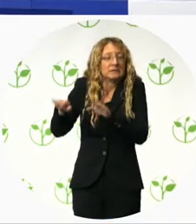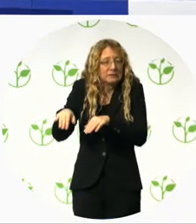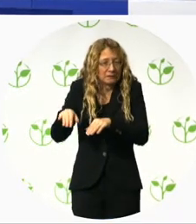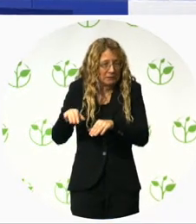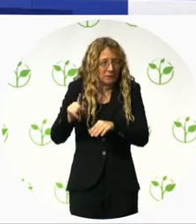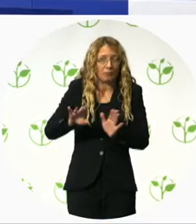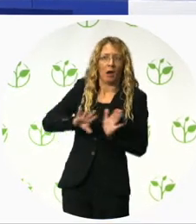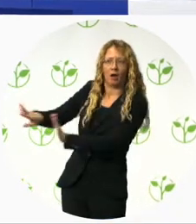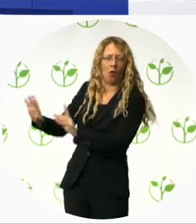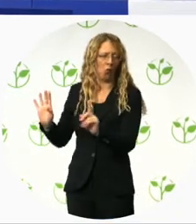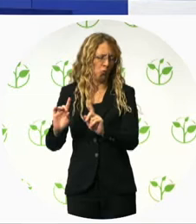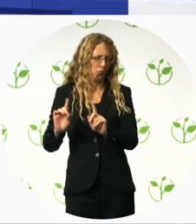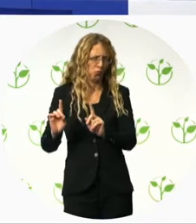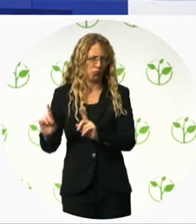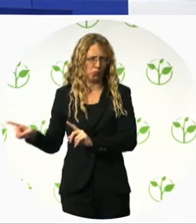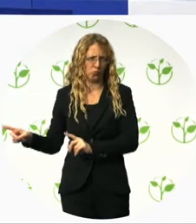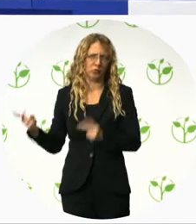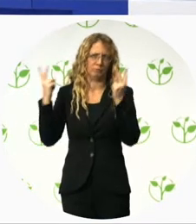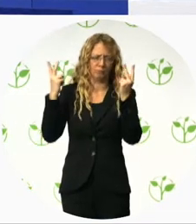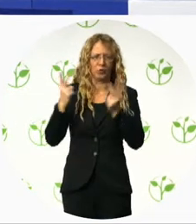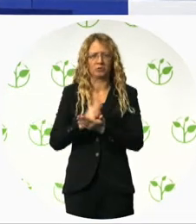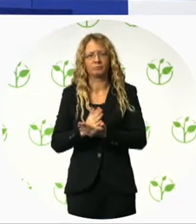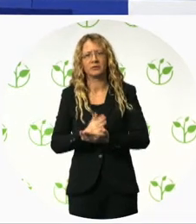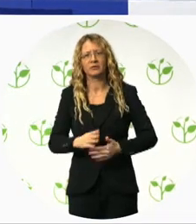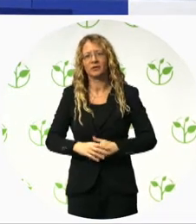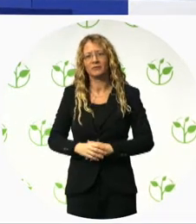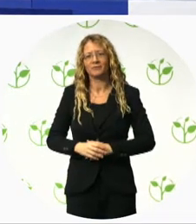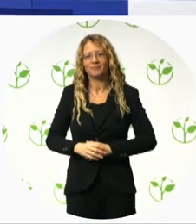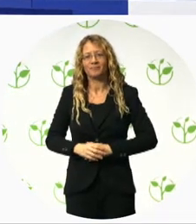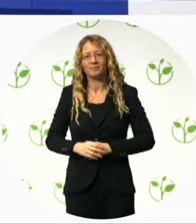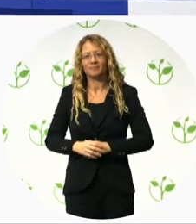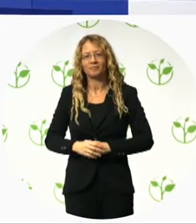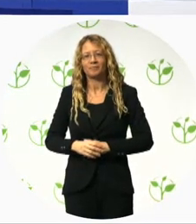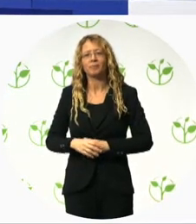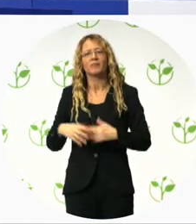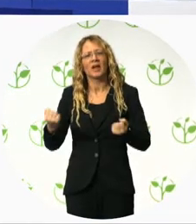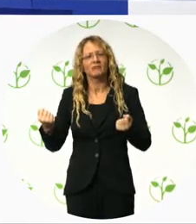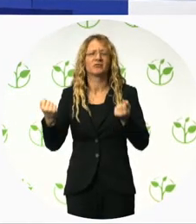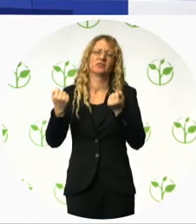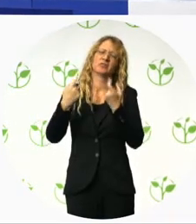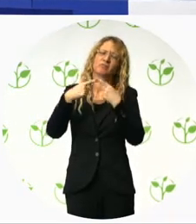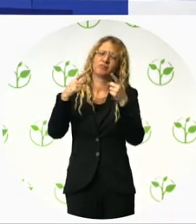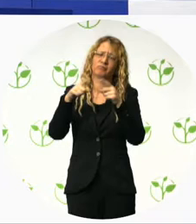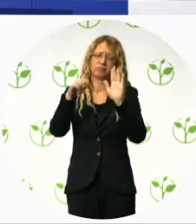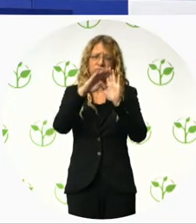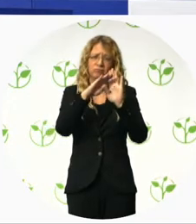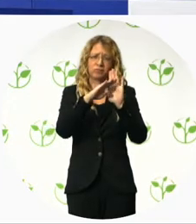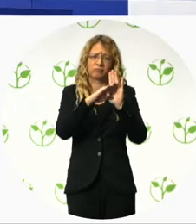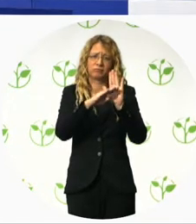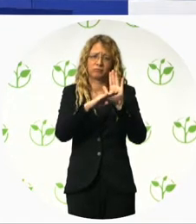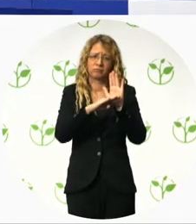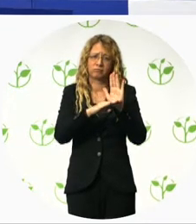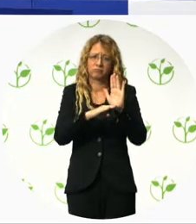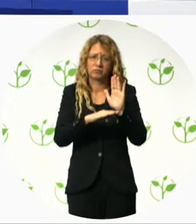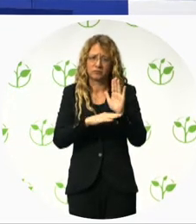for accessibility service. There is a lot of law enforcing, but there are a lot of laws that are not respected. There is no fine for not